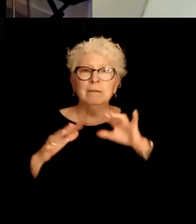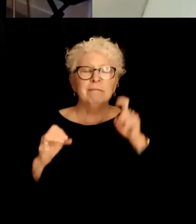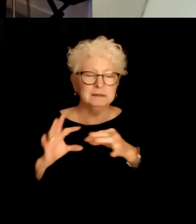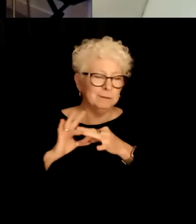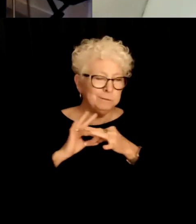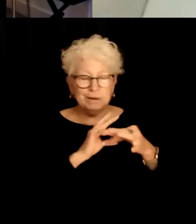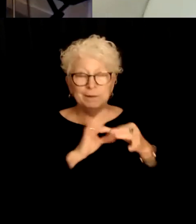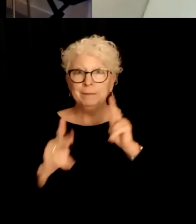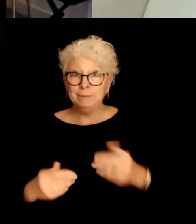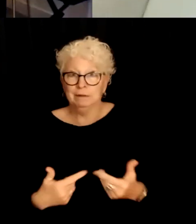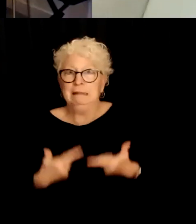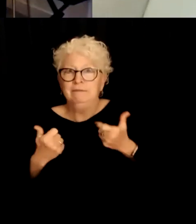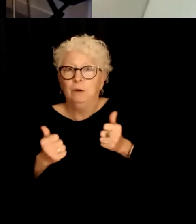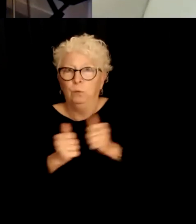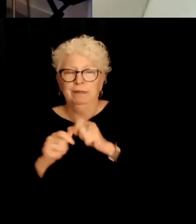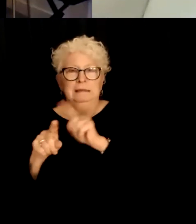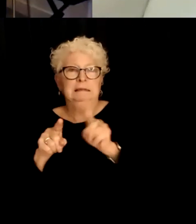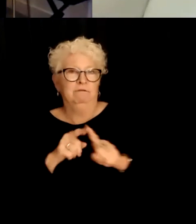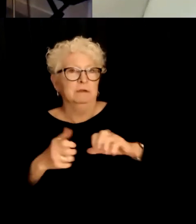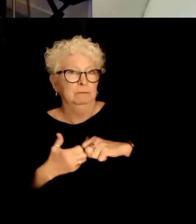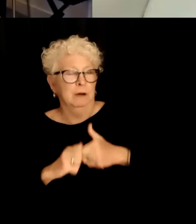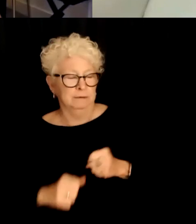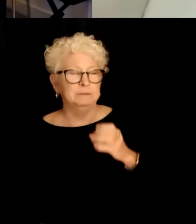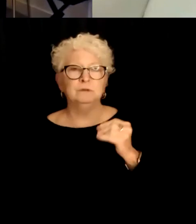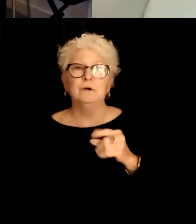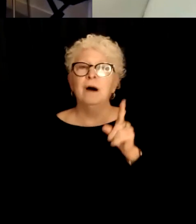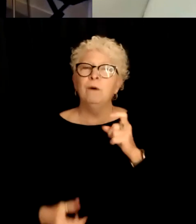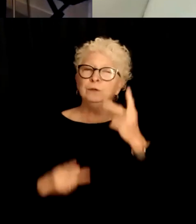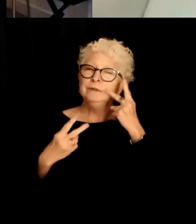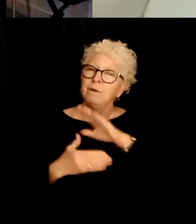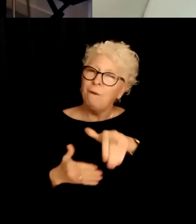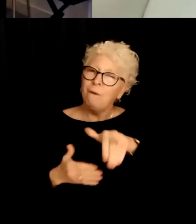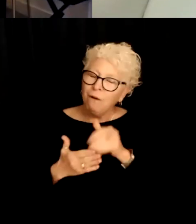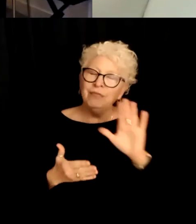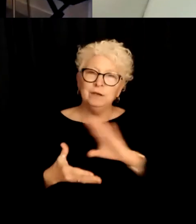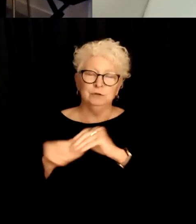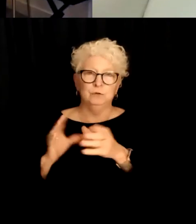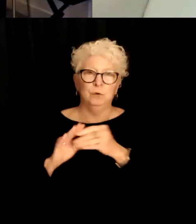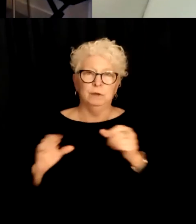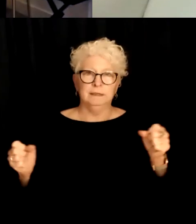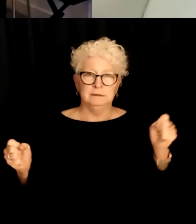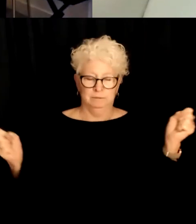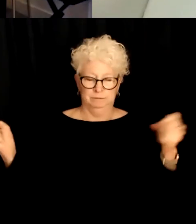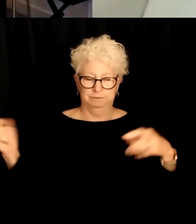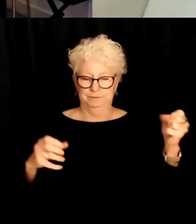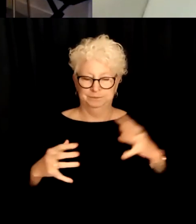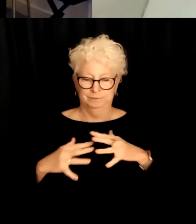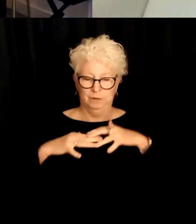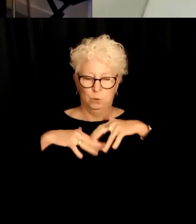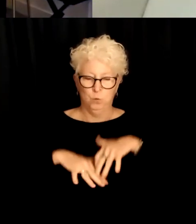stories, and see if we can kind of reweave them in a way that gets us farther